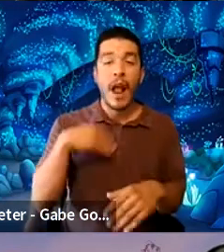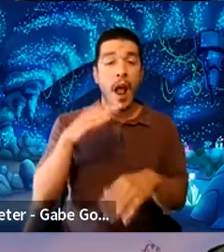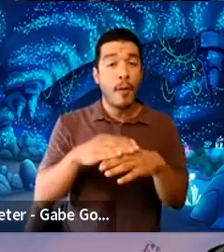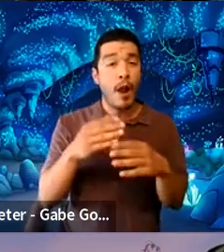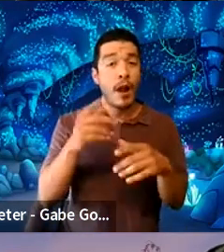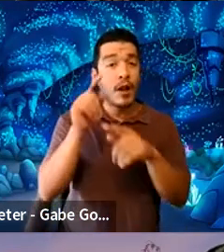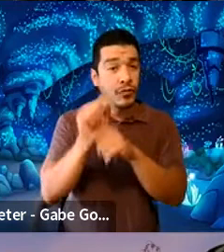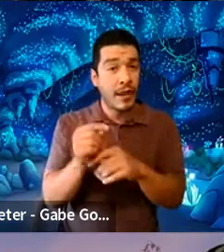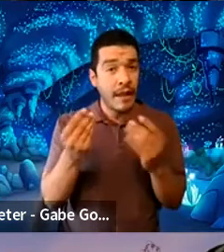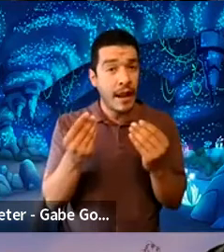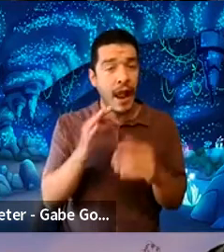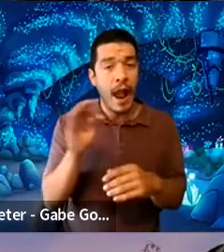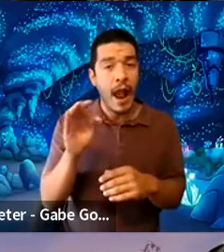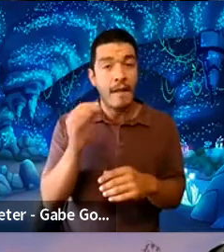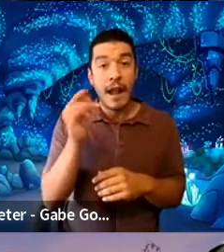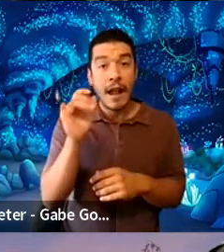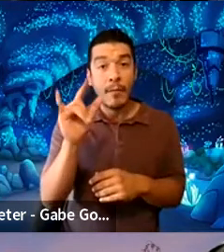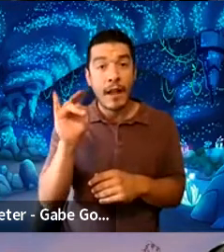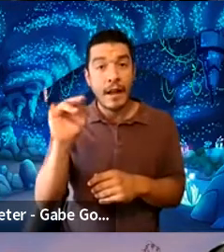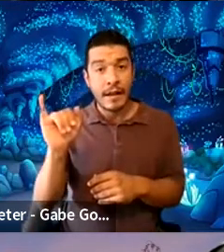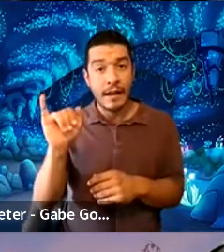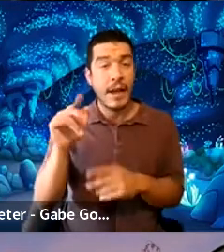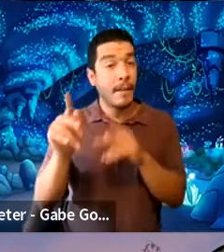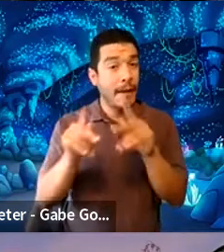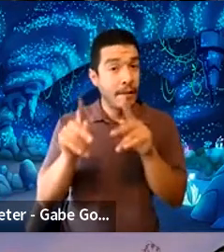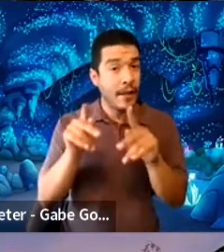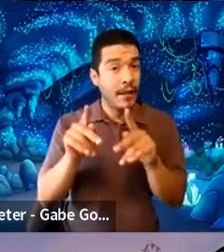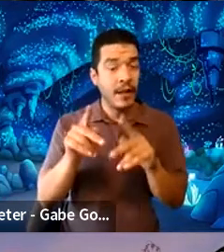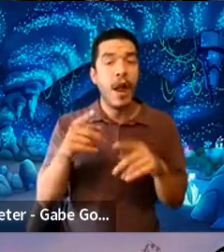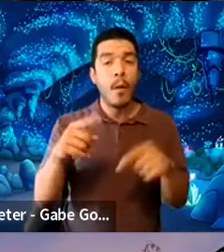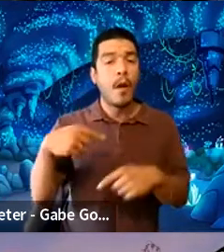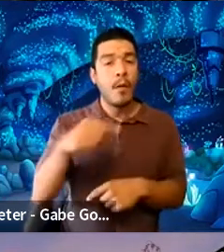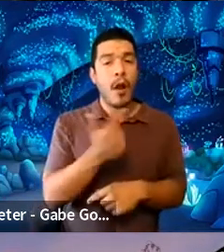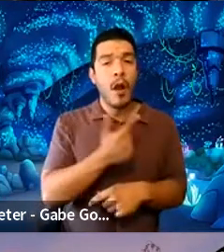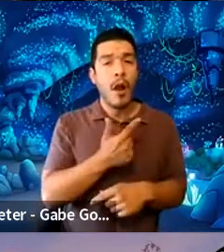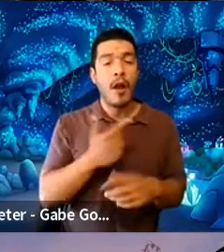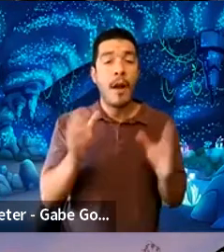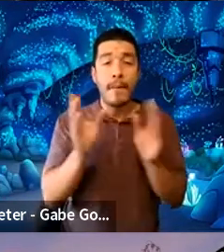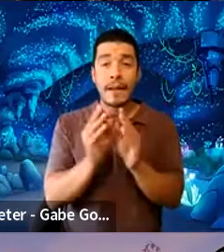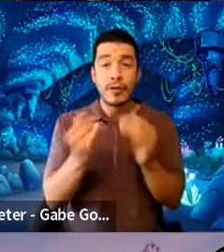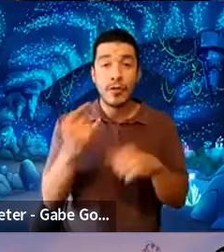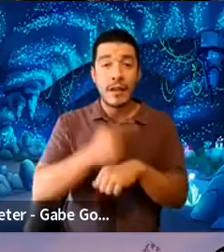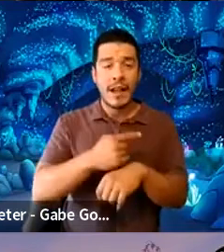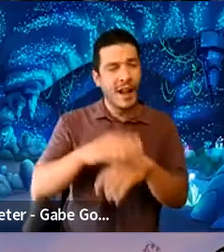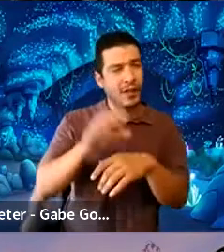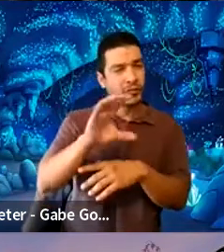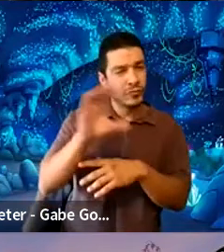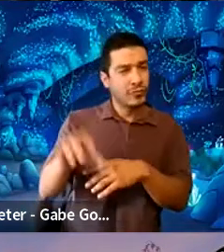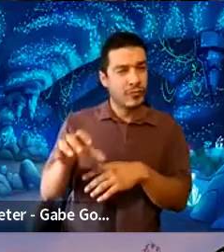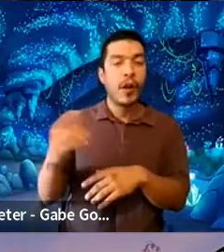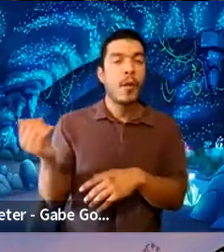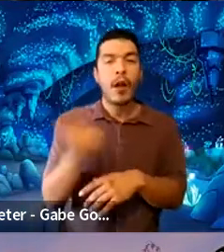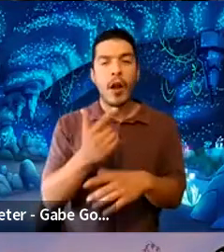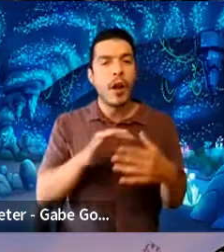on the traditional lands of the Gabrielini peoples. And while we are meeting today on a virtual platform, we're